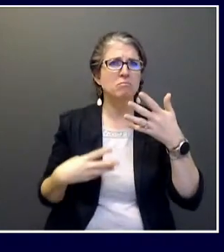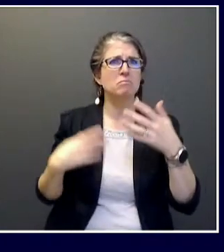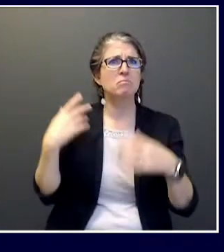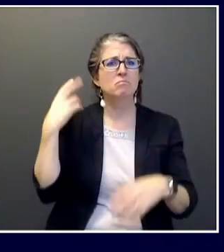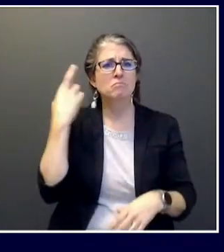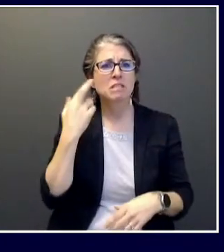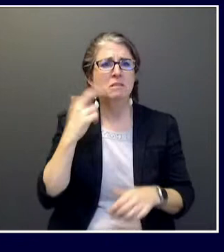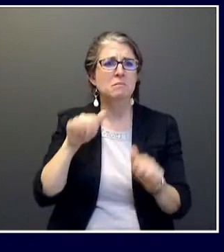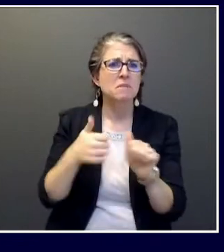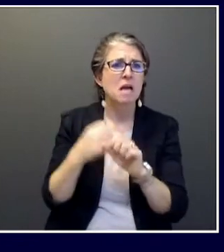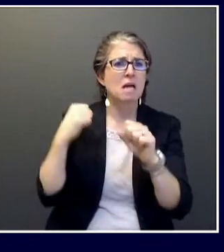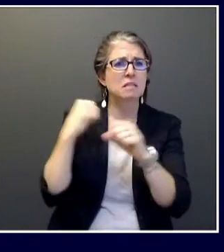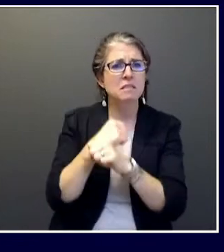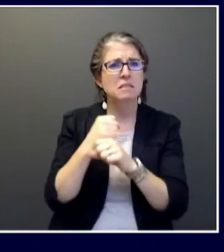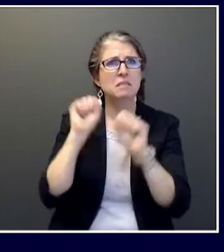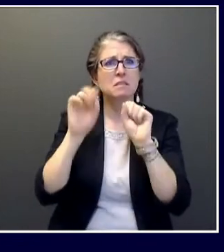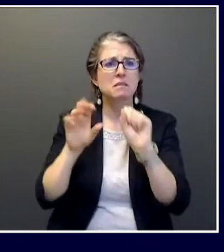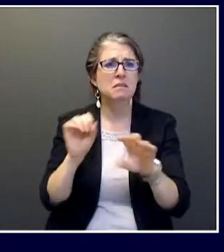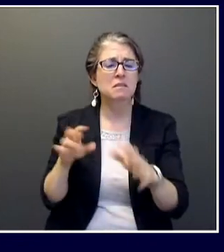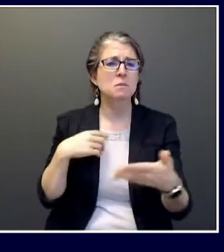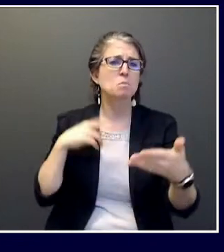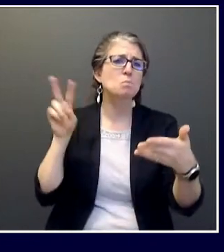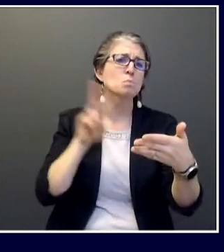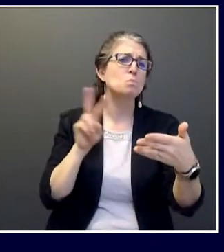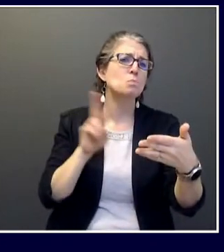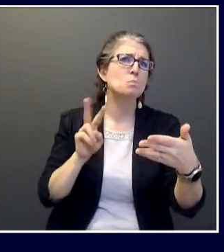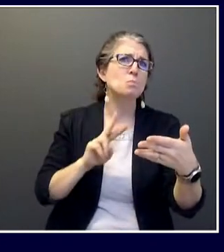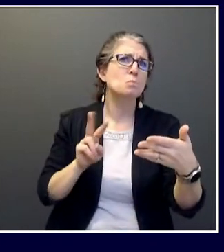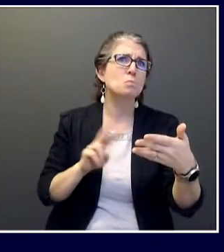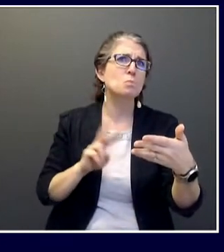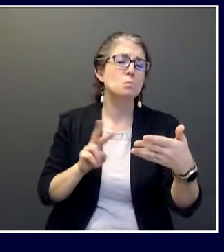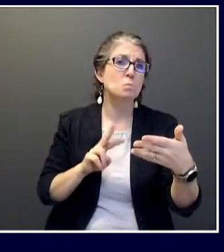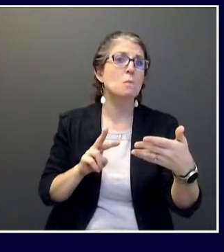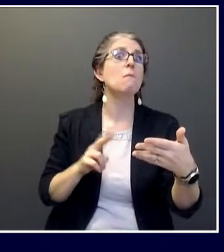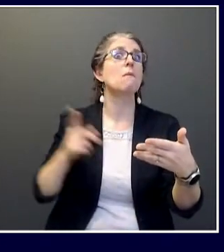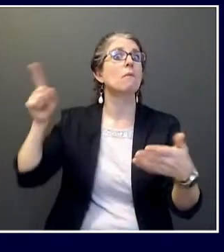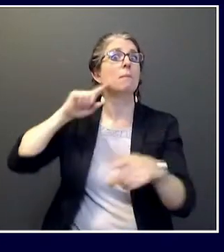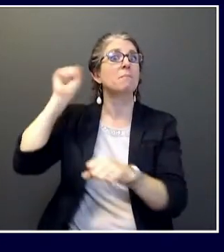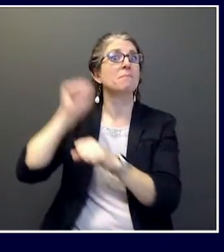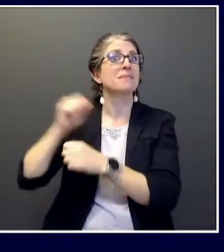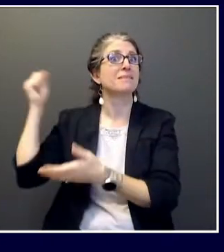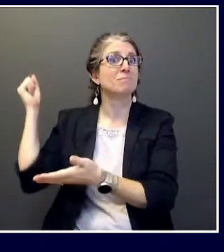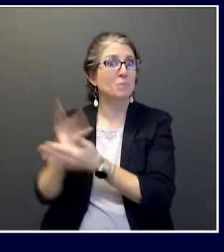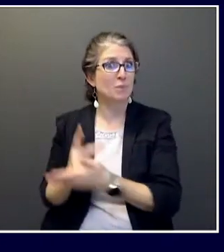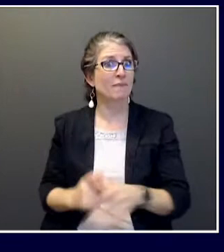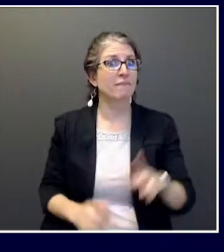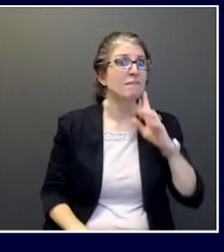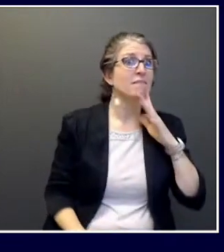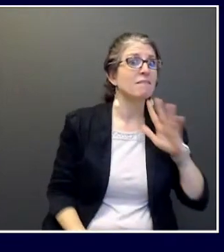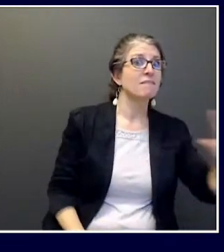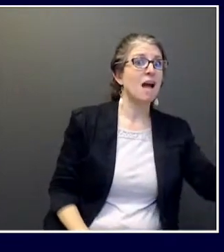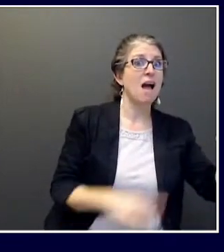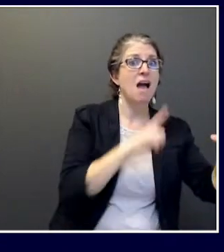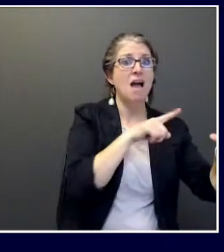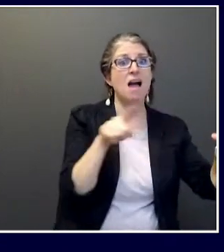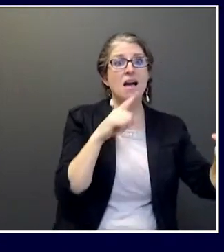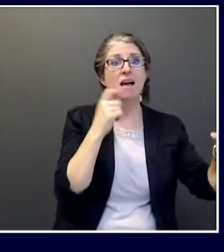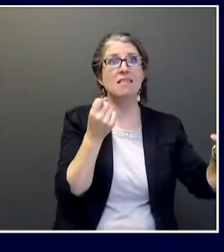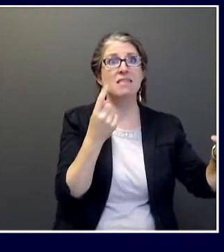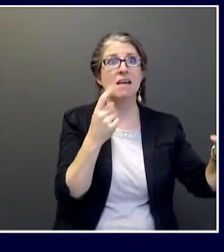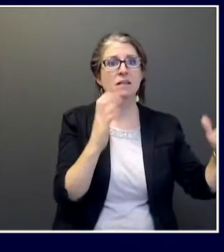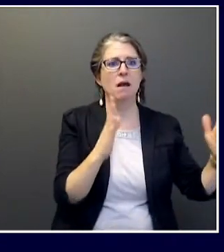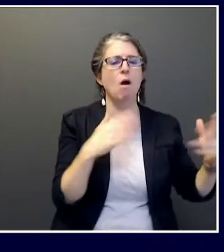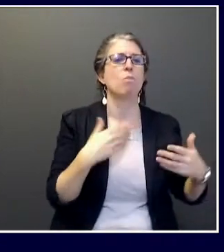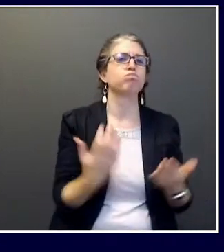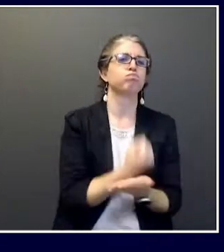vaccination, do authorize the vaccine for the kids 5 to 11, that's a new opportunity for us to go back to those parents to